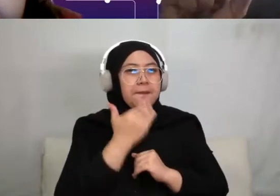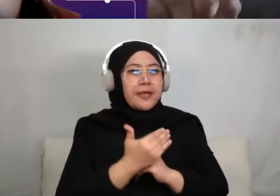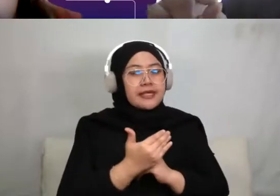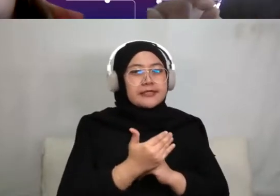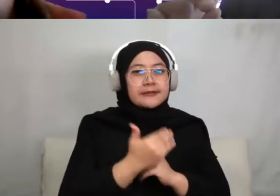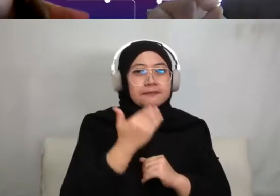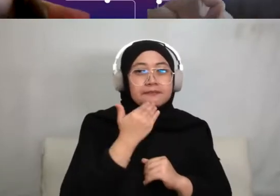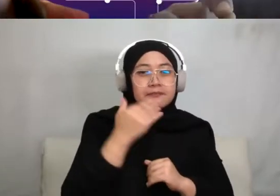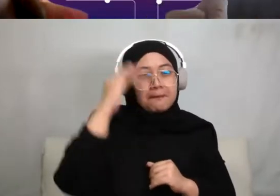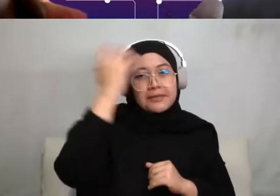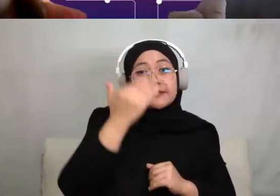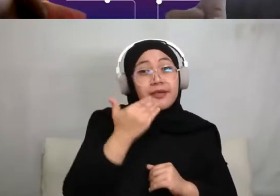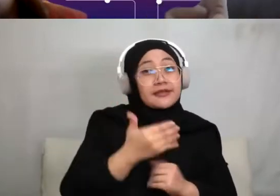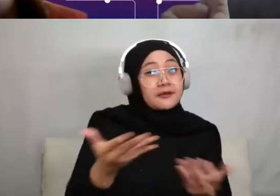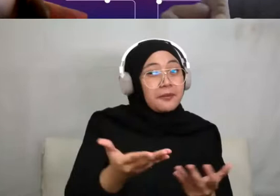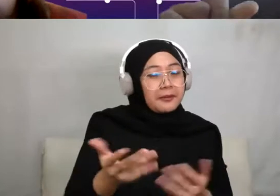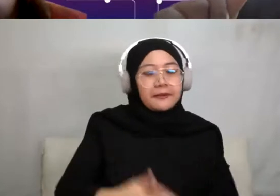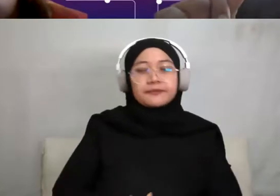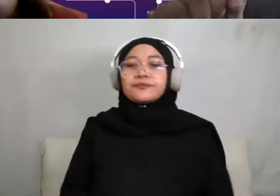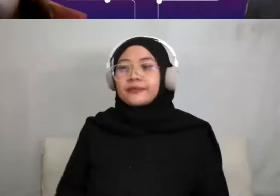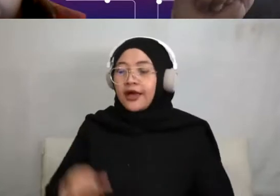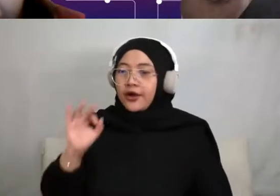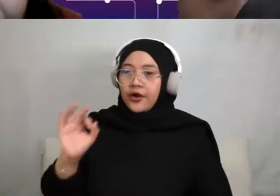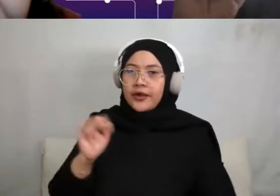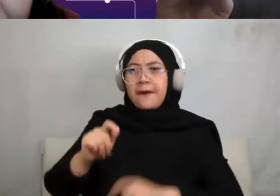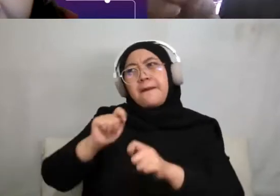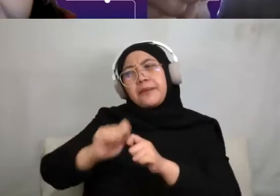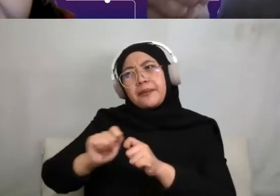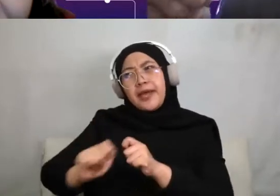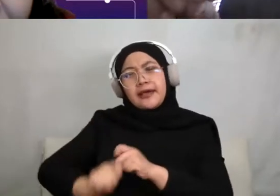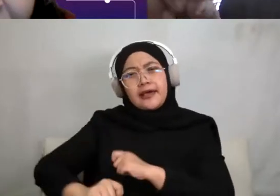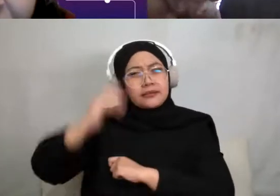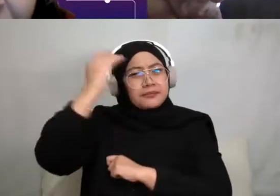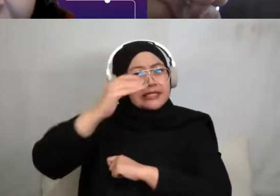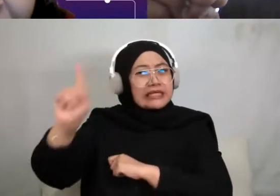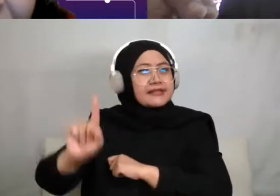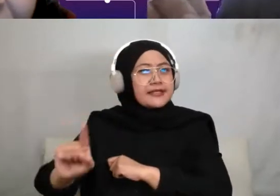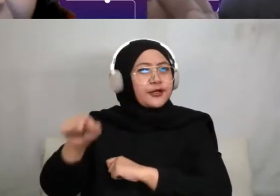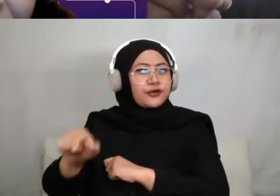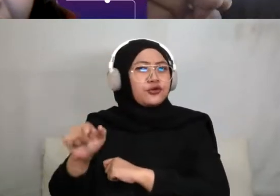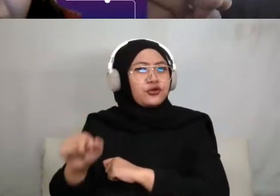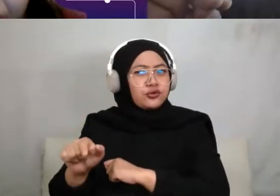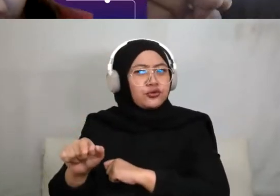Cost of maintaining electric buses, I think we have to see it into this dimension.